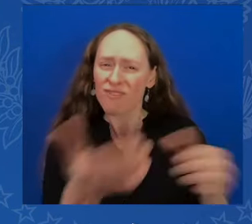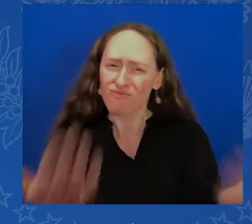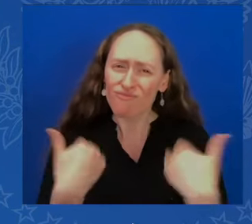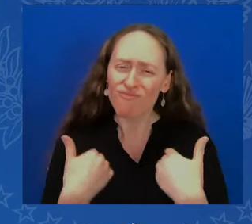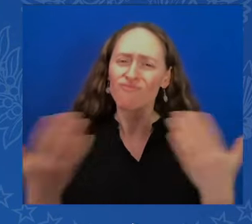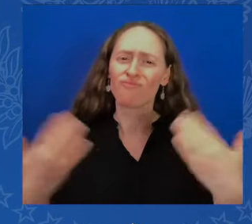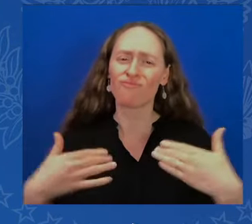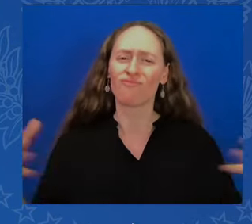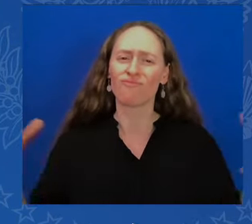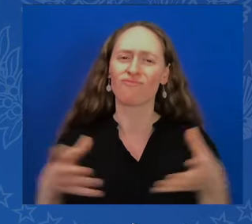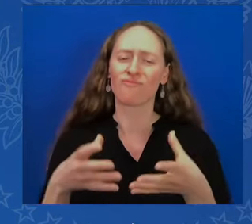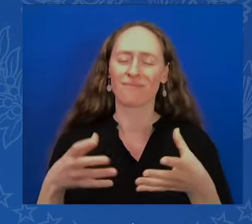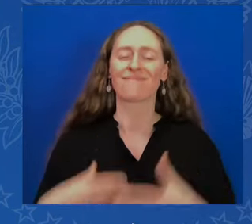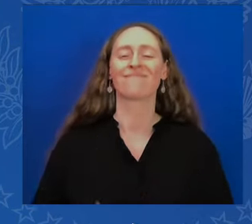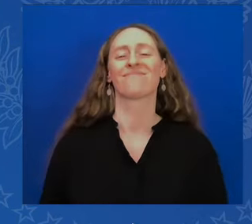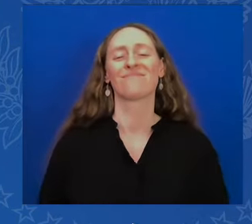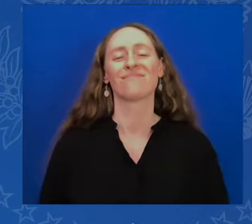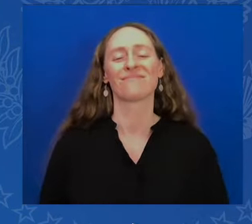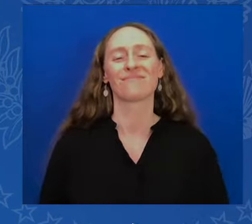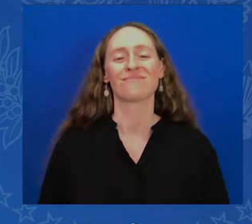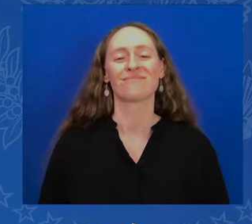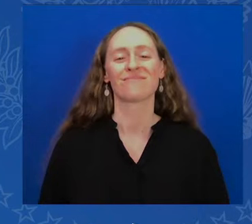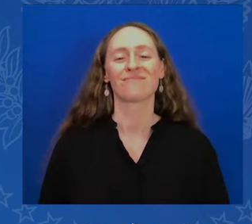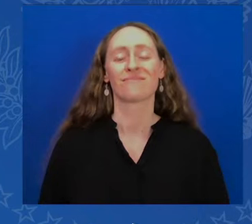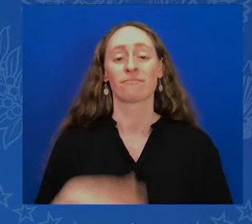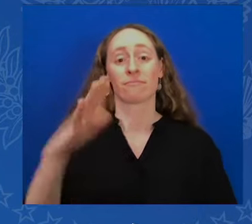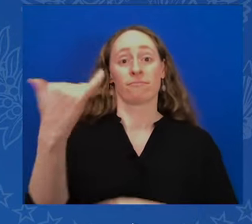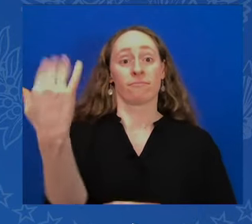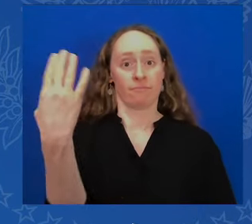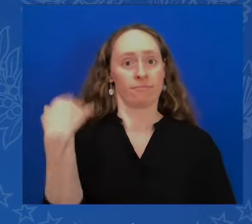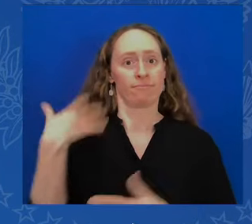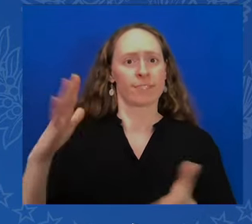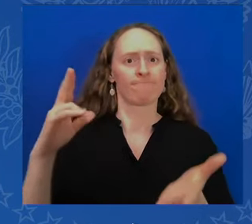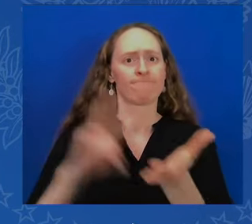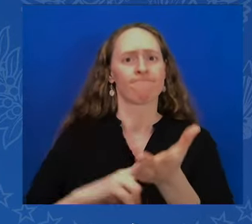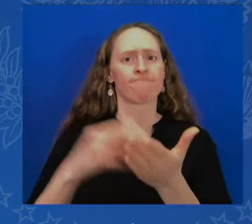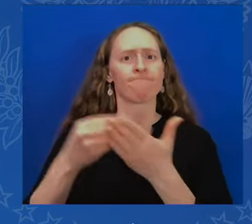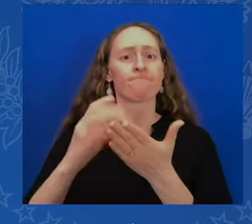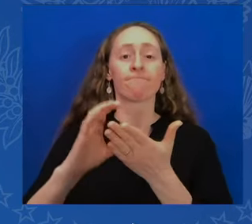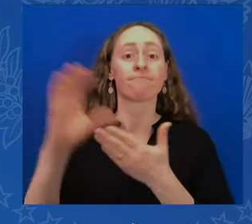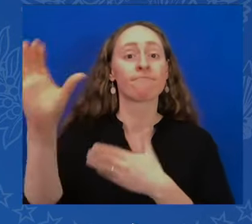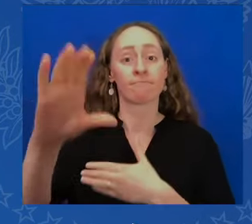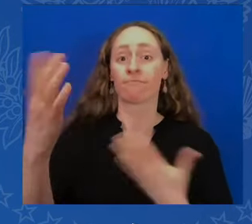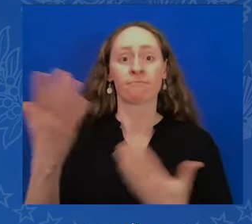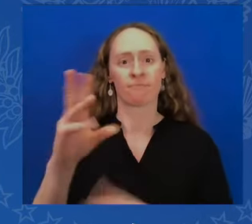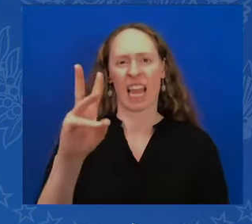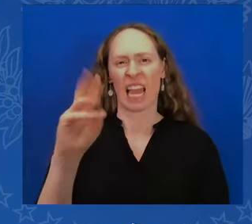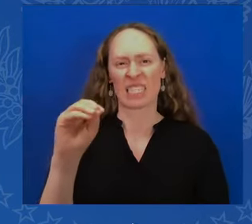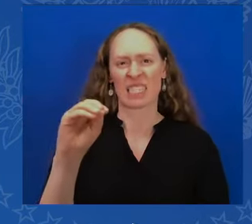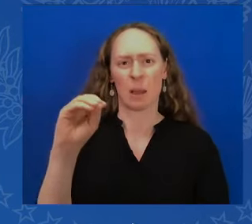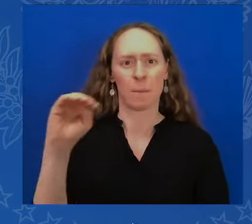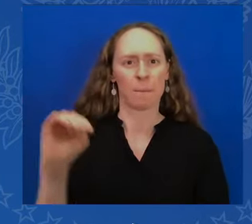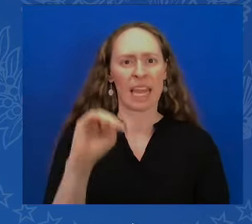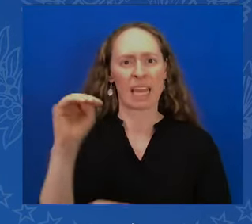financial relief for workers and businesses that have been impacted by the Key Bridge collapse.